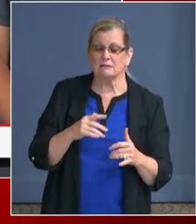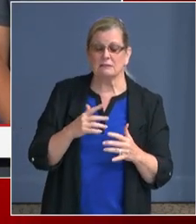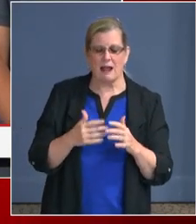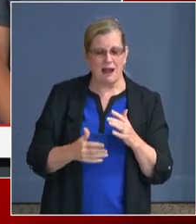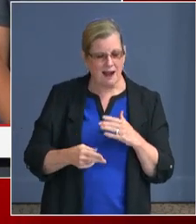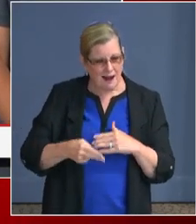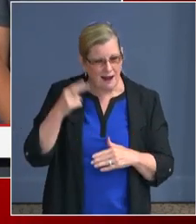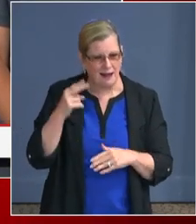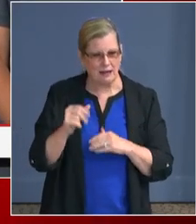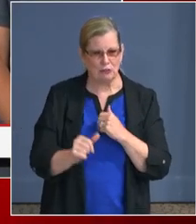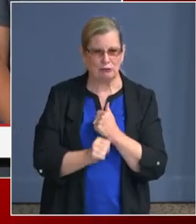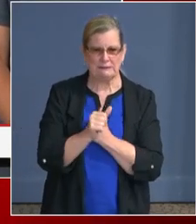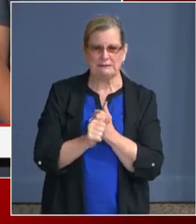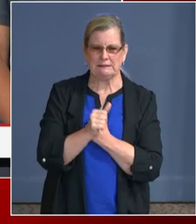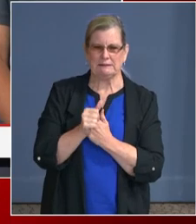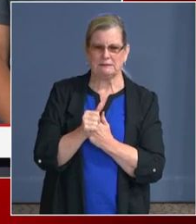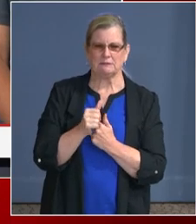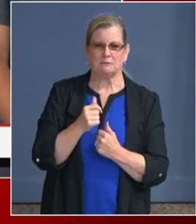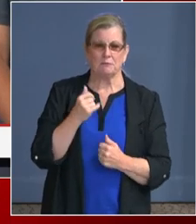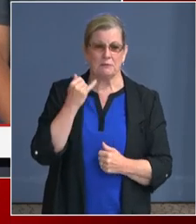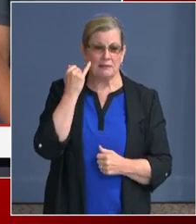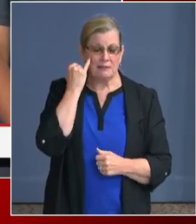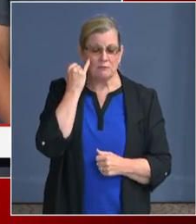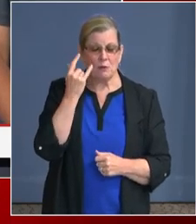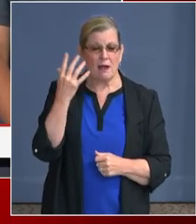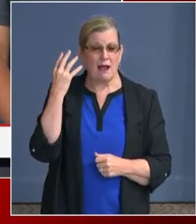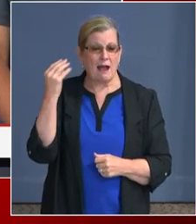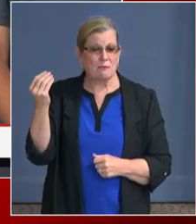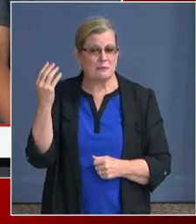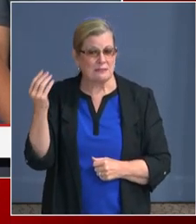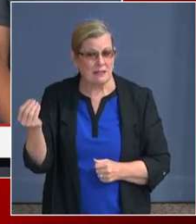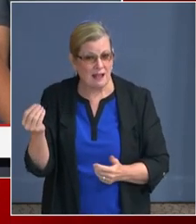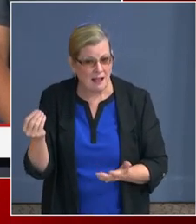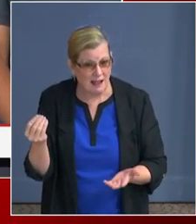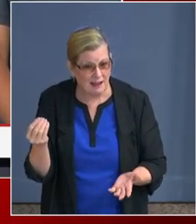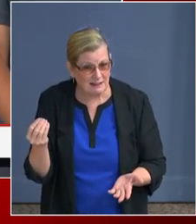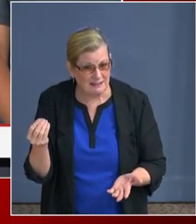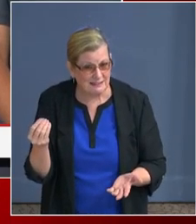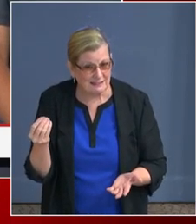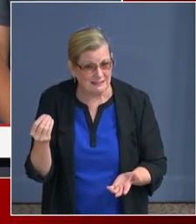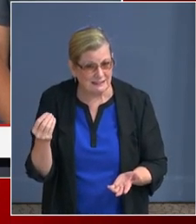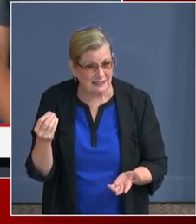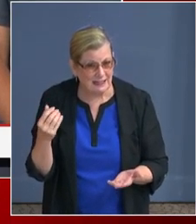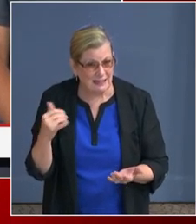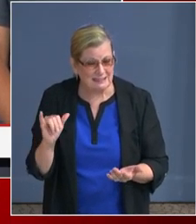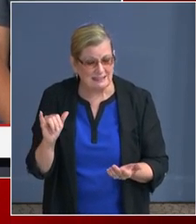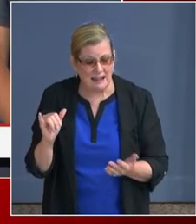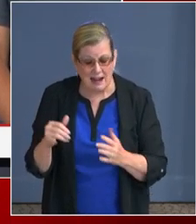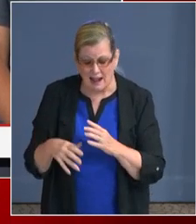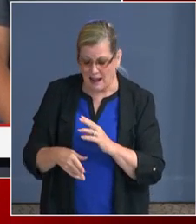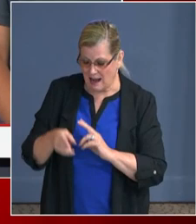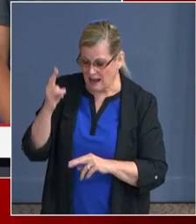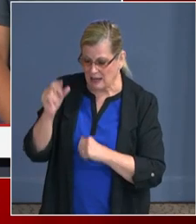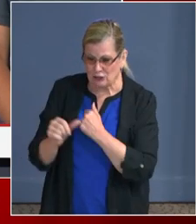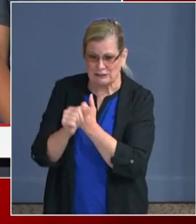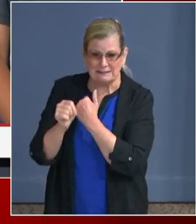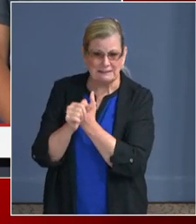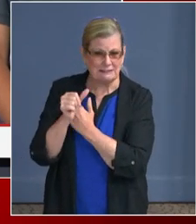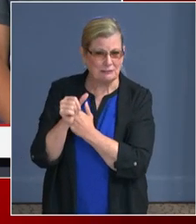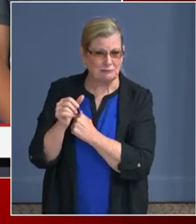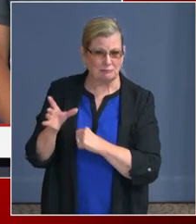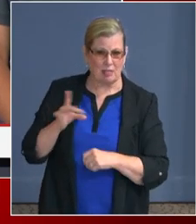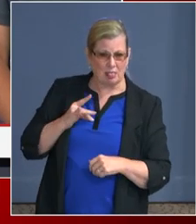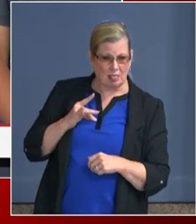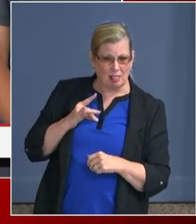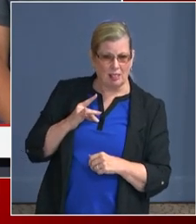activity. So if you're outdoors, that's still a high-risk activity. So we want